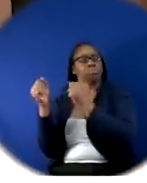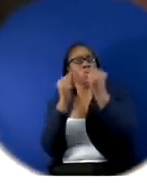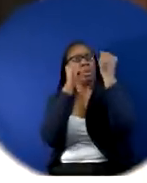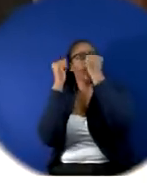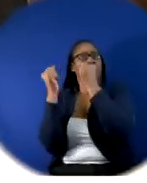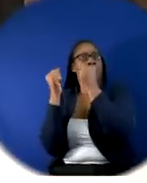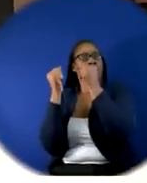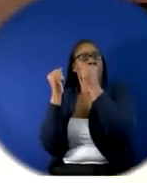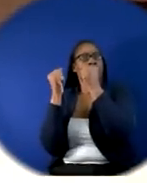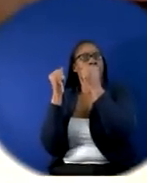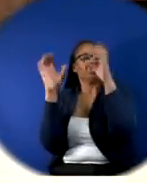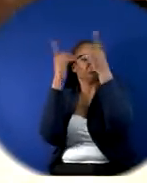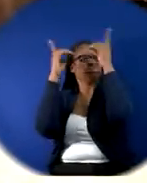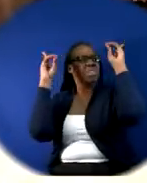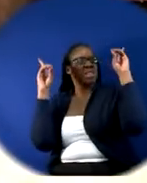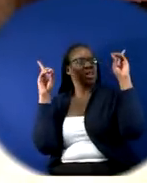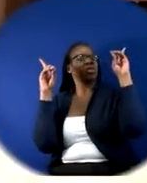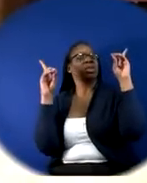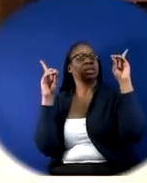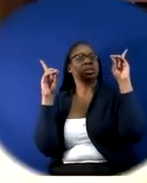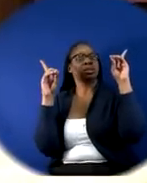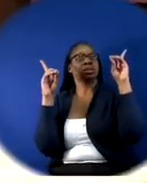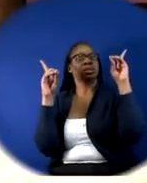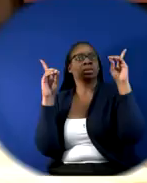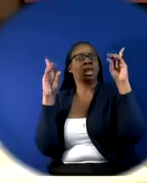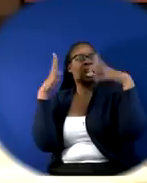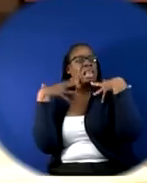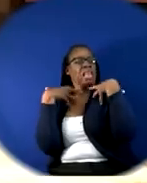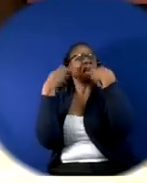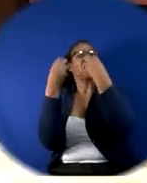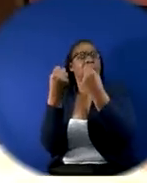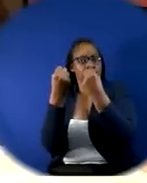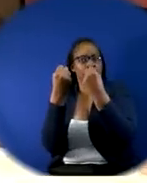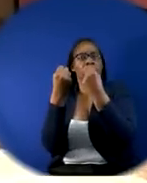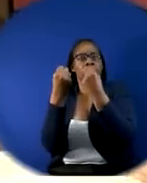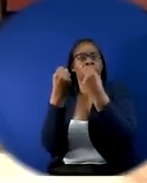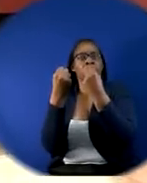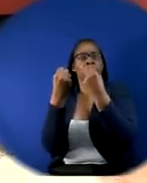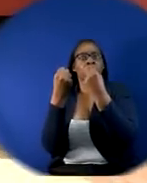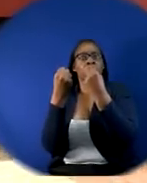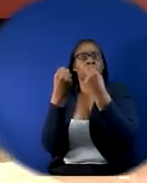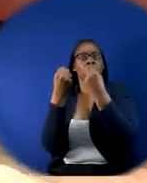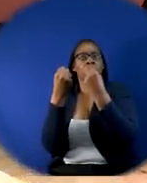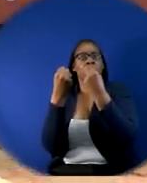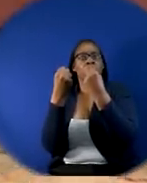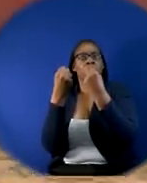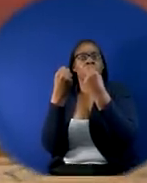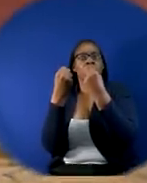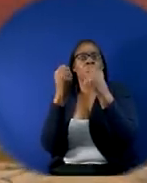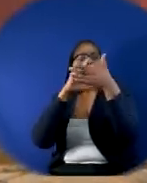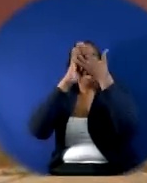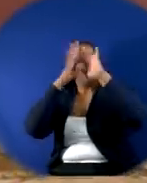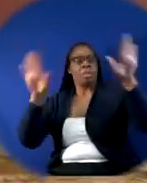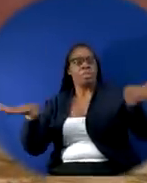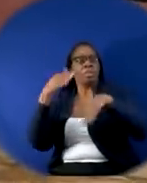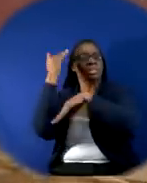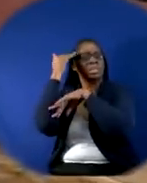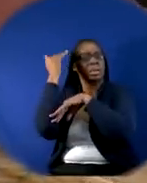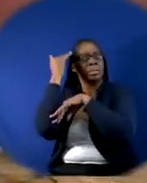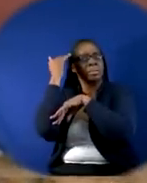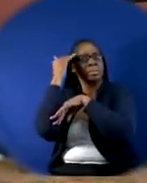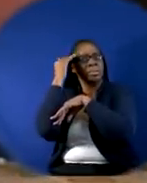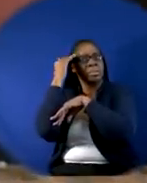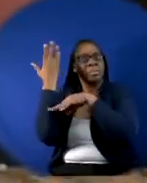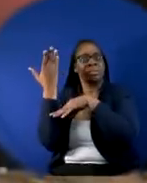about the deliverance, if you know about the healing, if you know about the peace of mind, if you know about